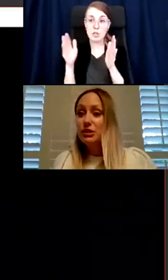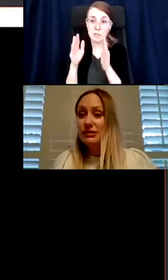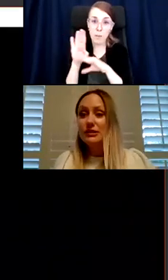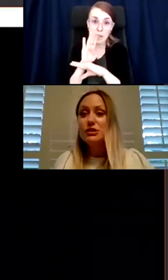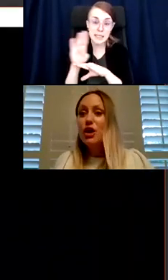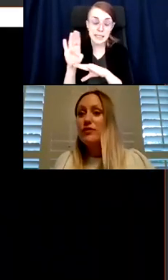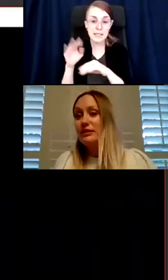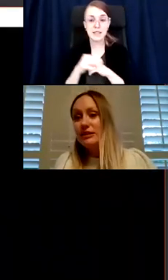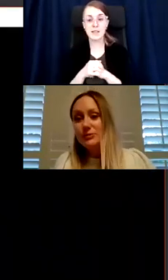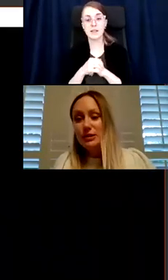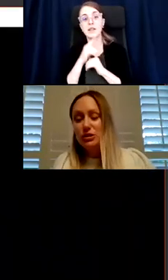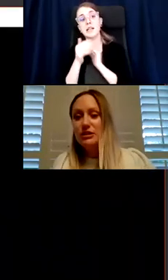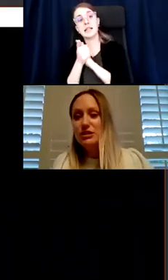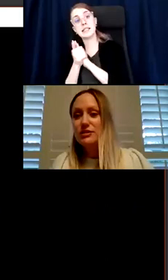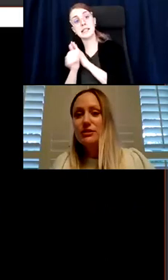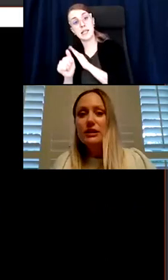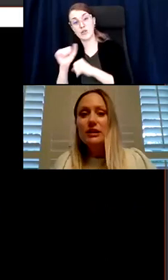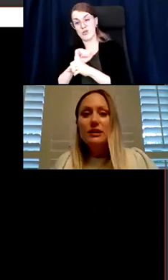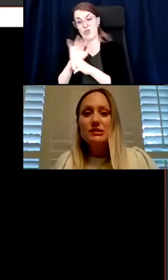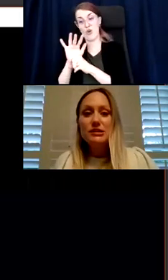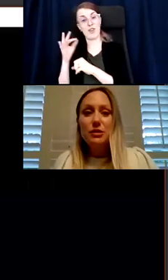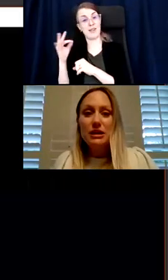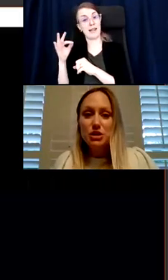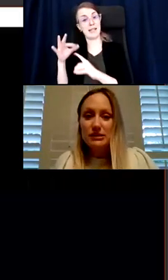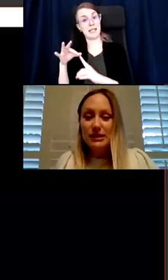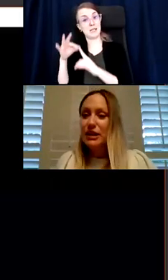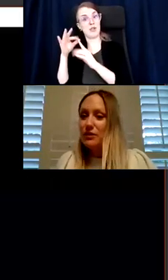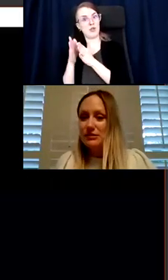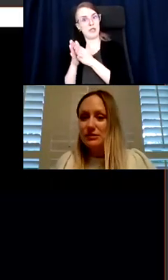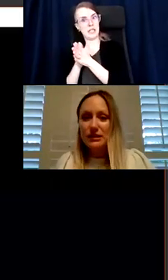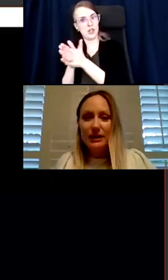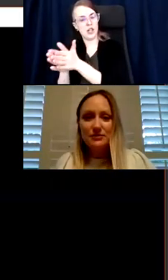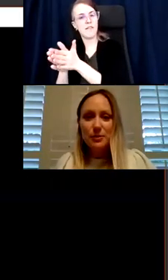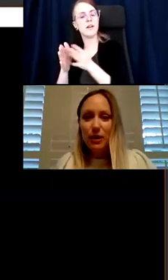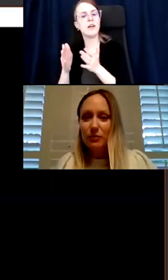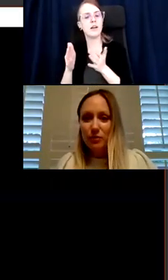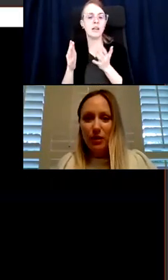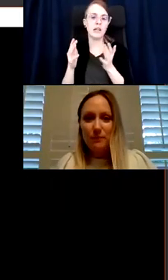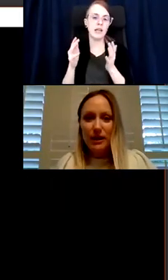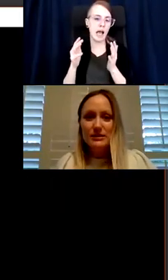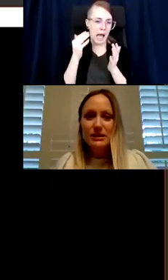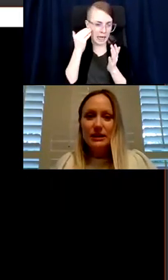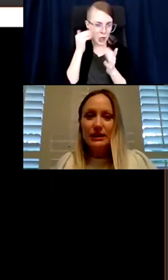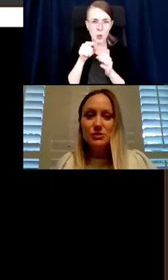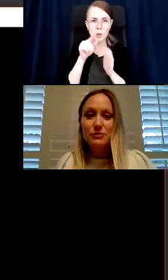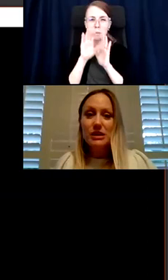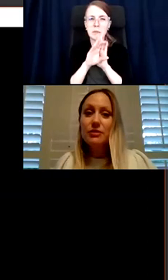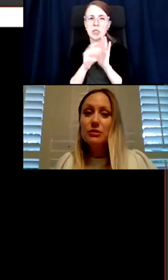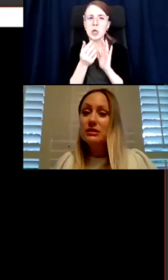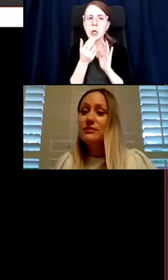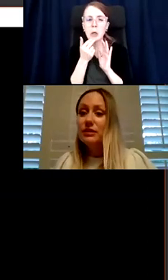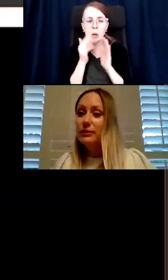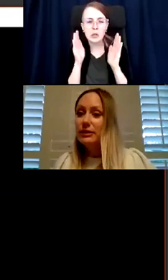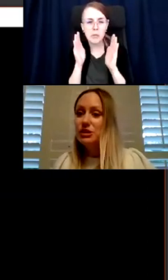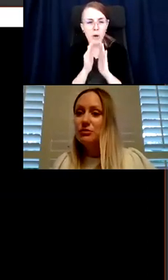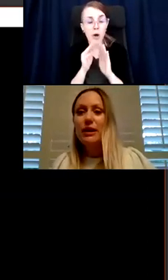Skills COVID-19 Special Initiative. And so as you can see, and I know this is kind of small, but some